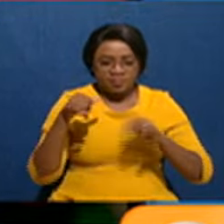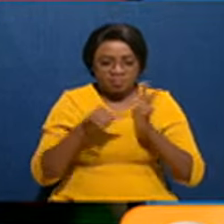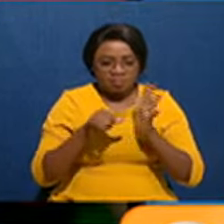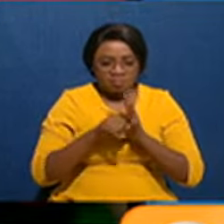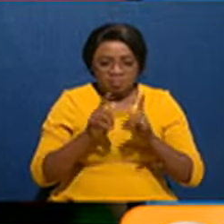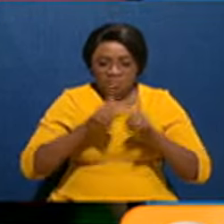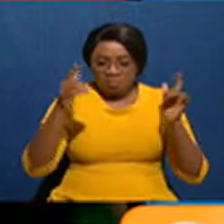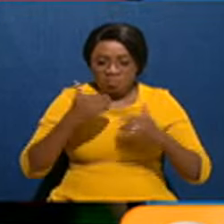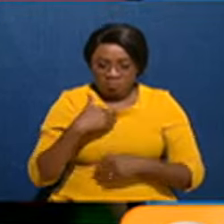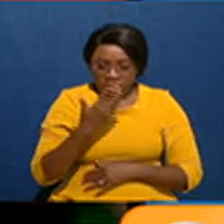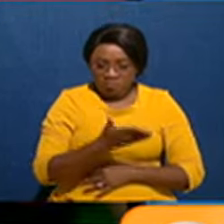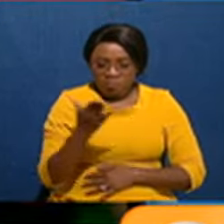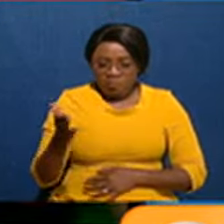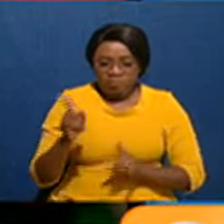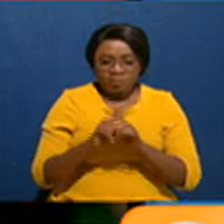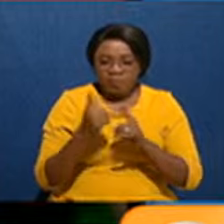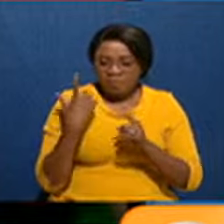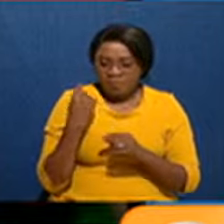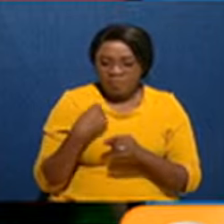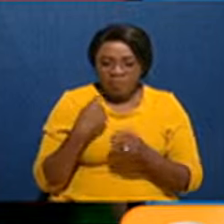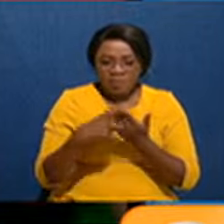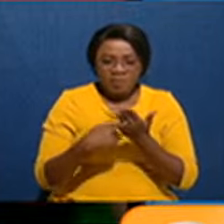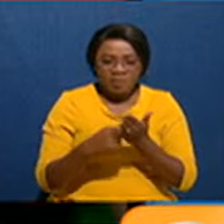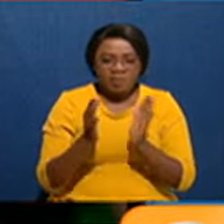to colleagues telling me that here at